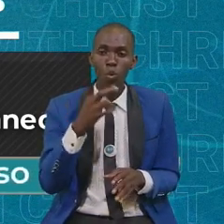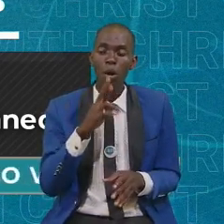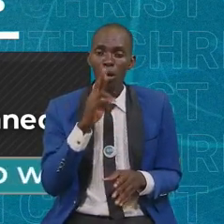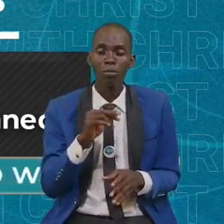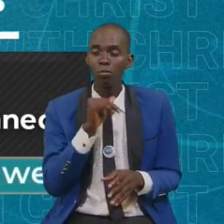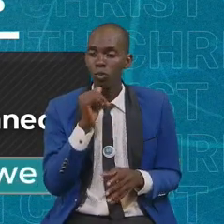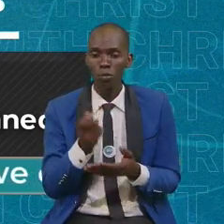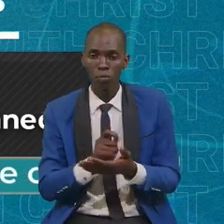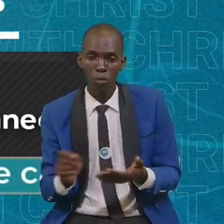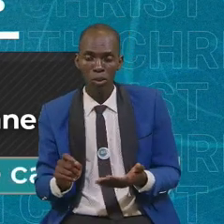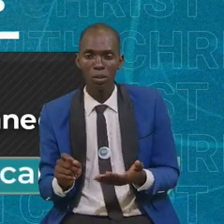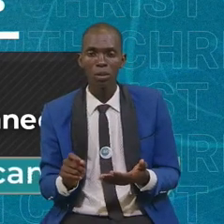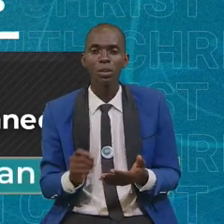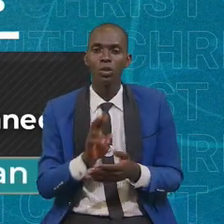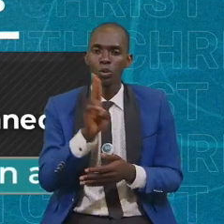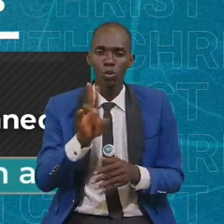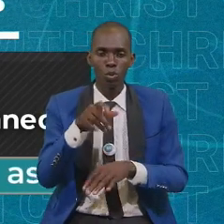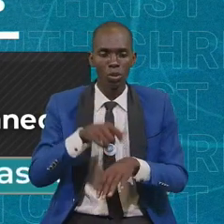to spend the time to call upon